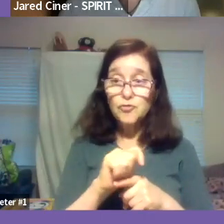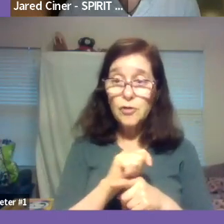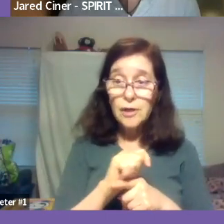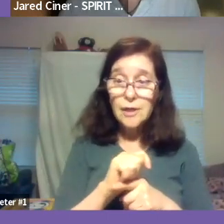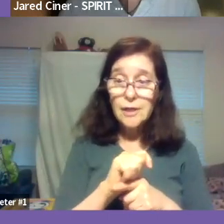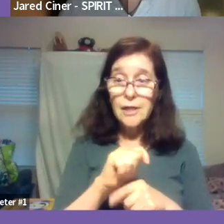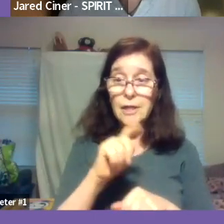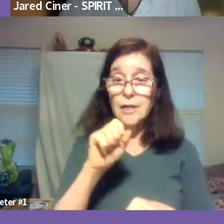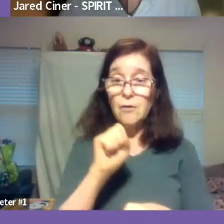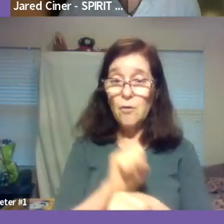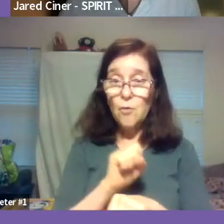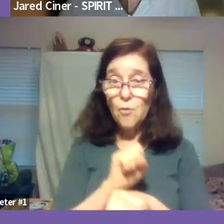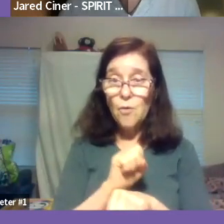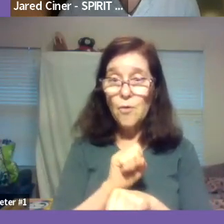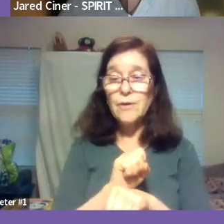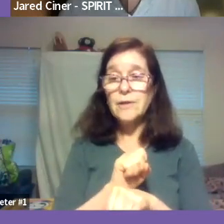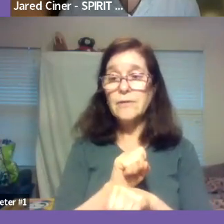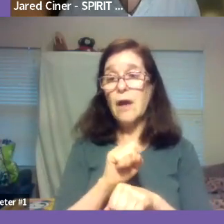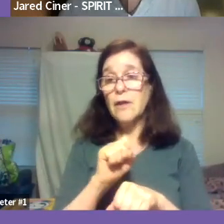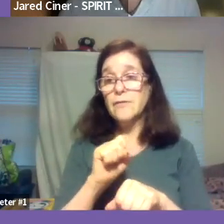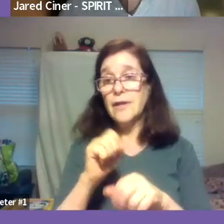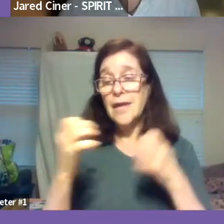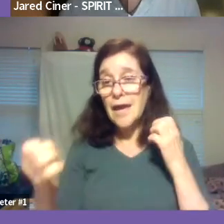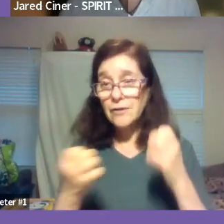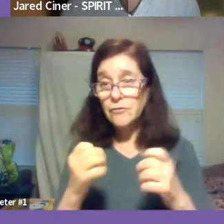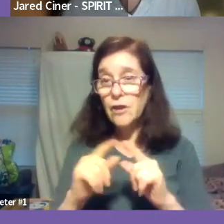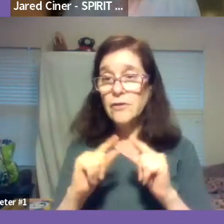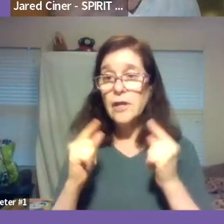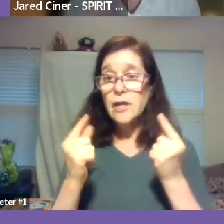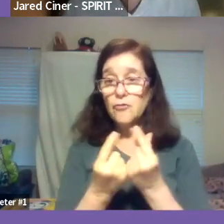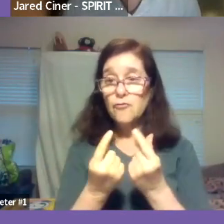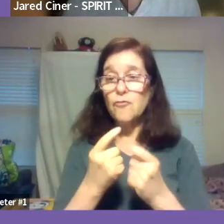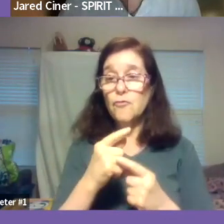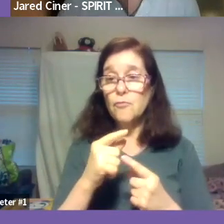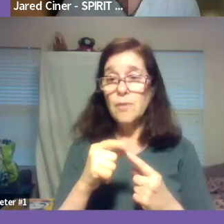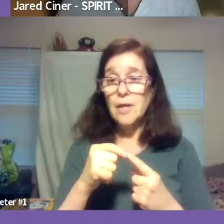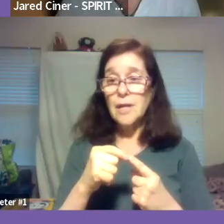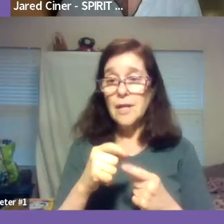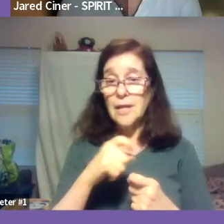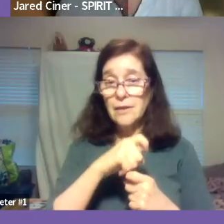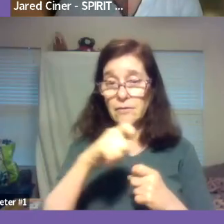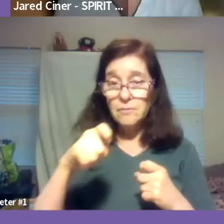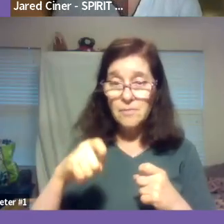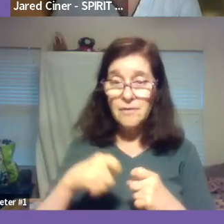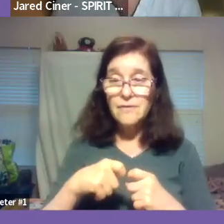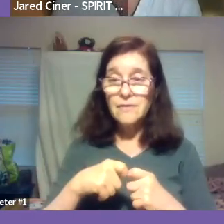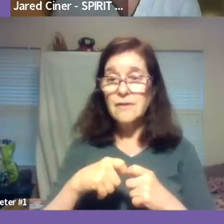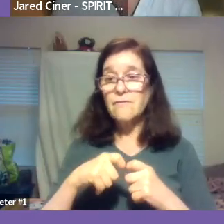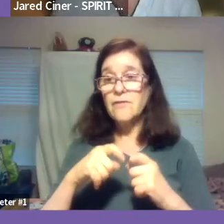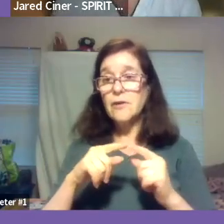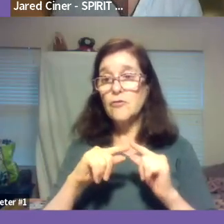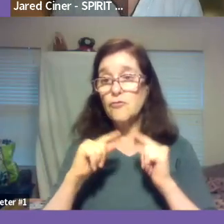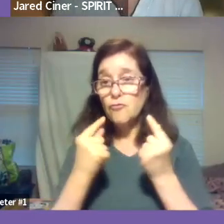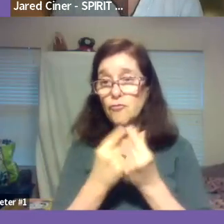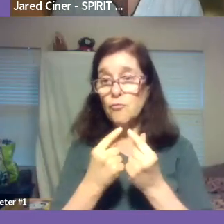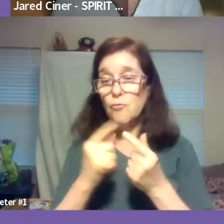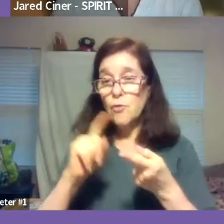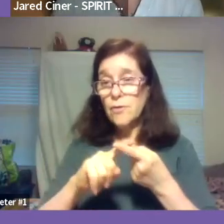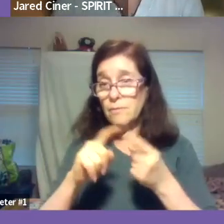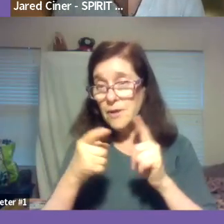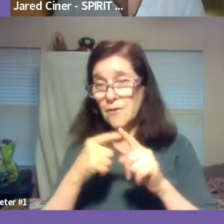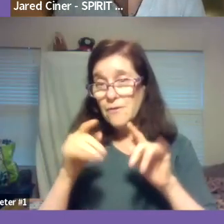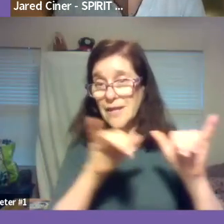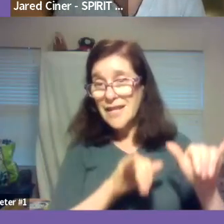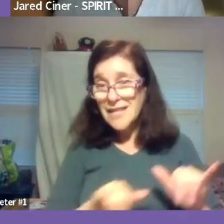in a group or exercising in a group, in a specific group that has good, peers at the similar levels.